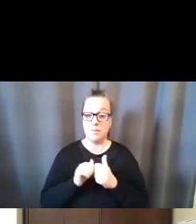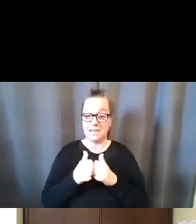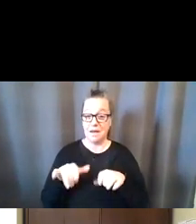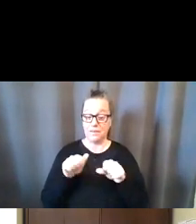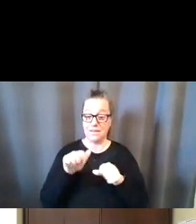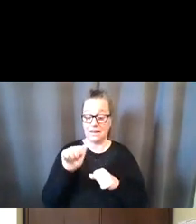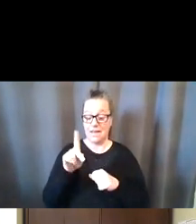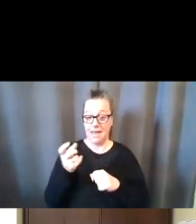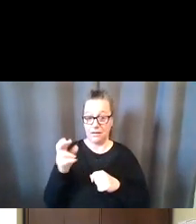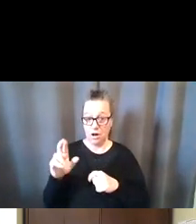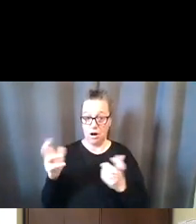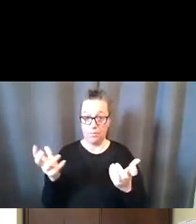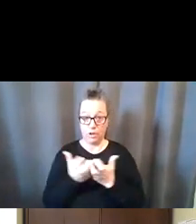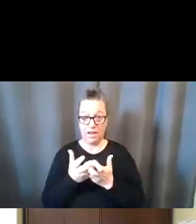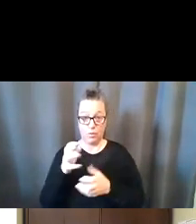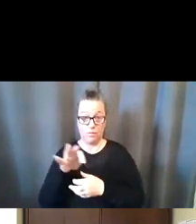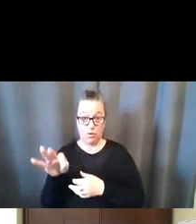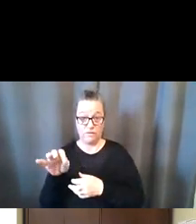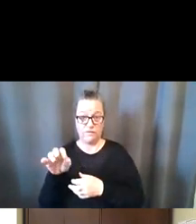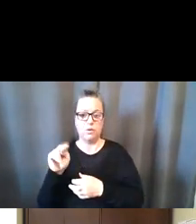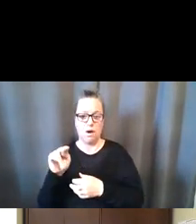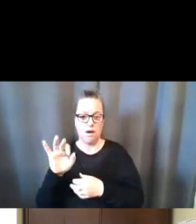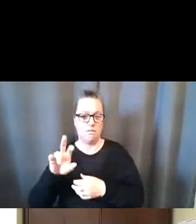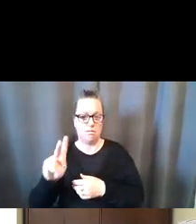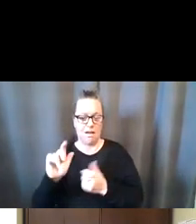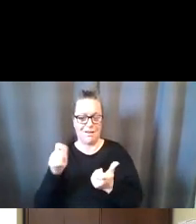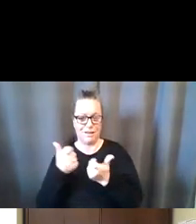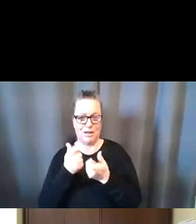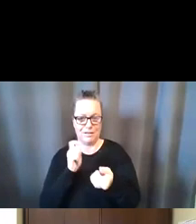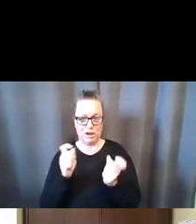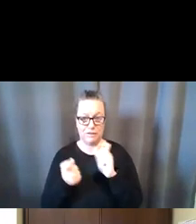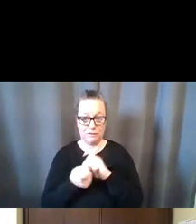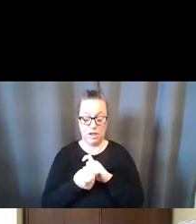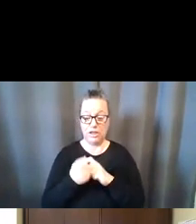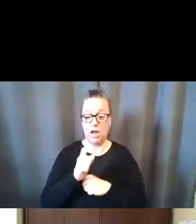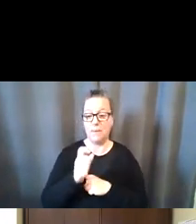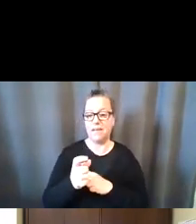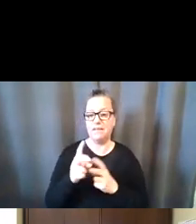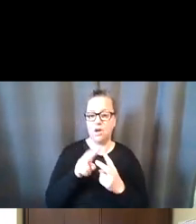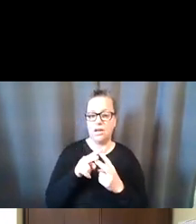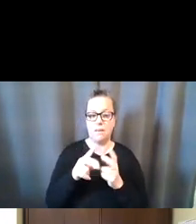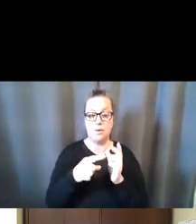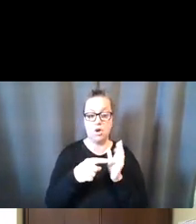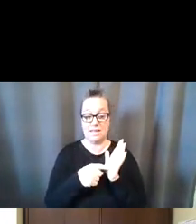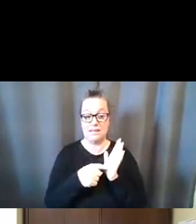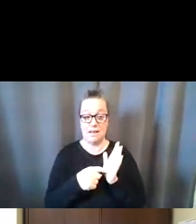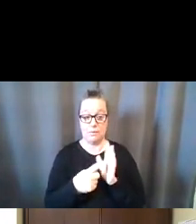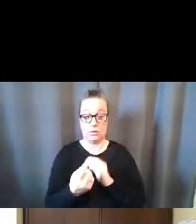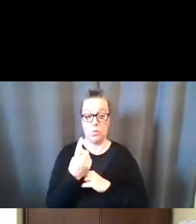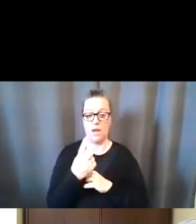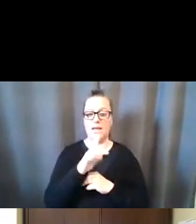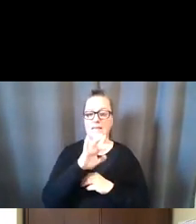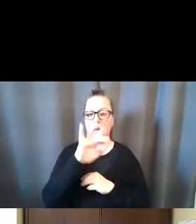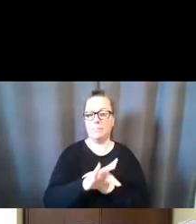ADKAR, put it together with force fields to unlock the challenges of change. I give you a couple of examples here. One of them is that blank